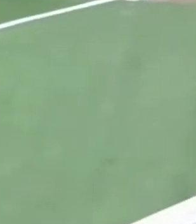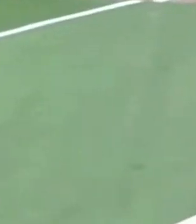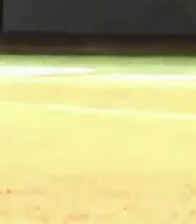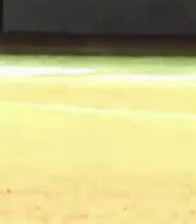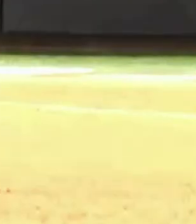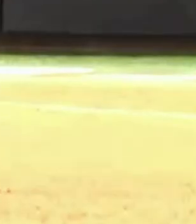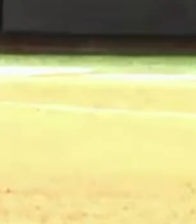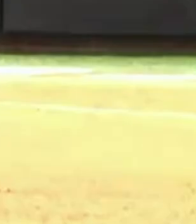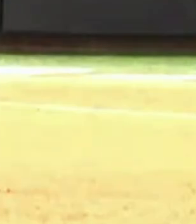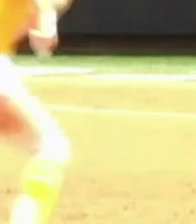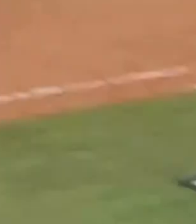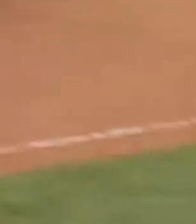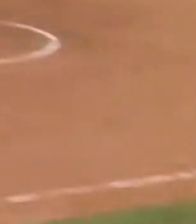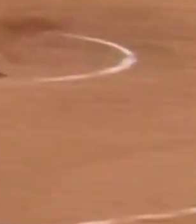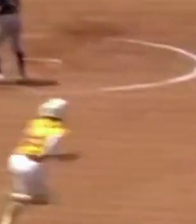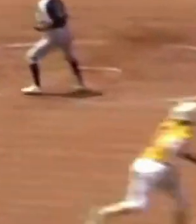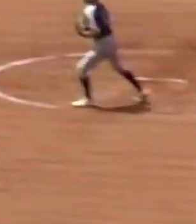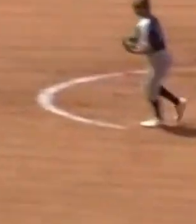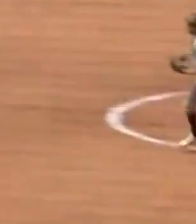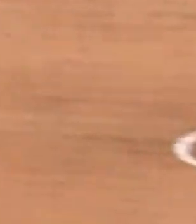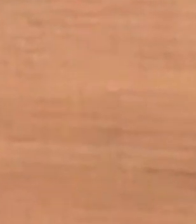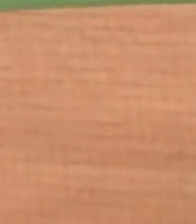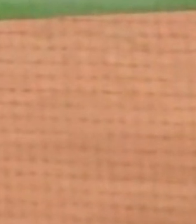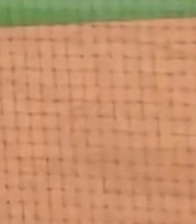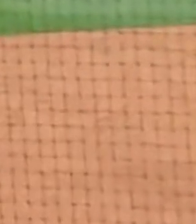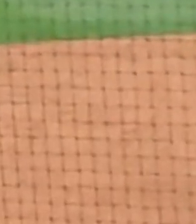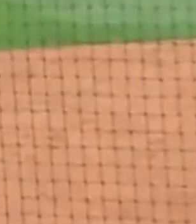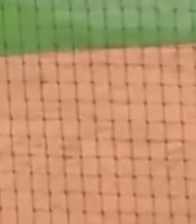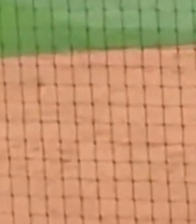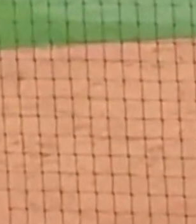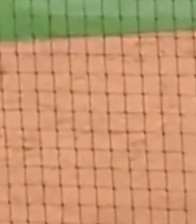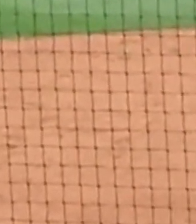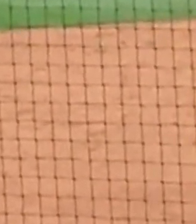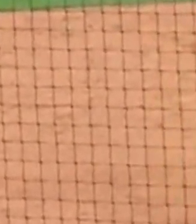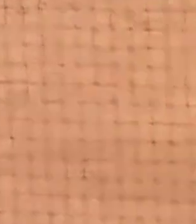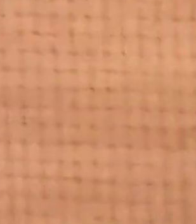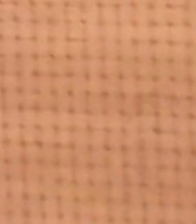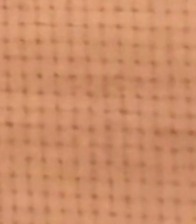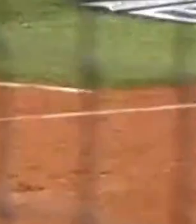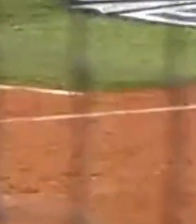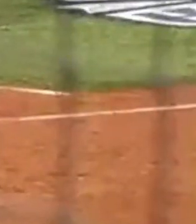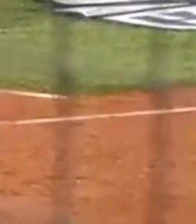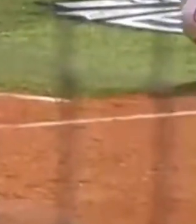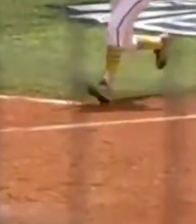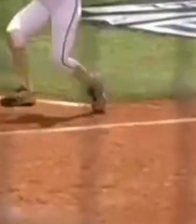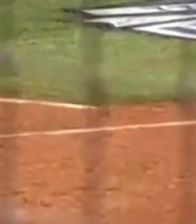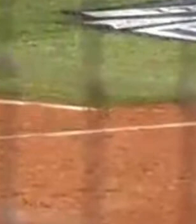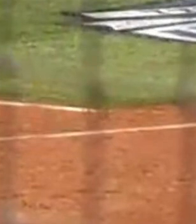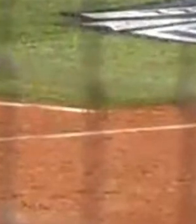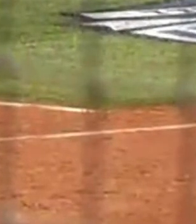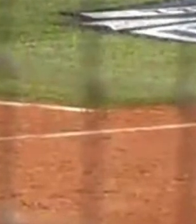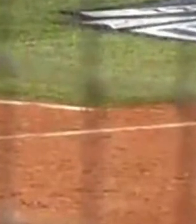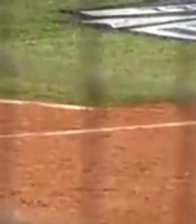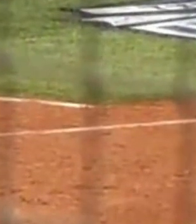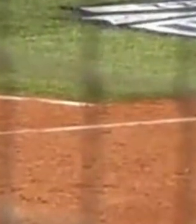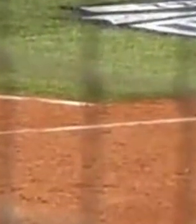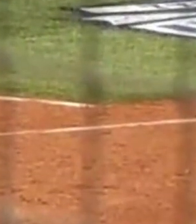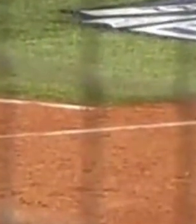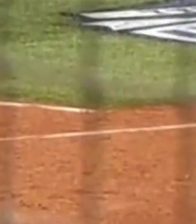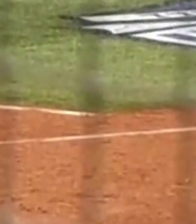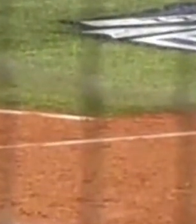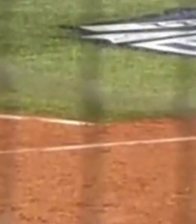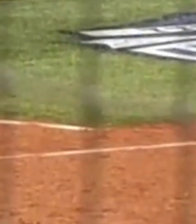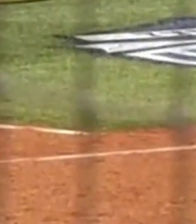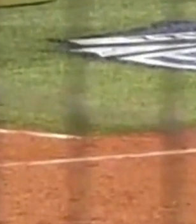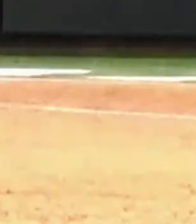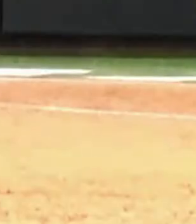say yeah, and they stay there. Up, down, up, down. Cause all I do is win, win, win. And